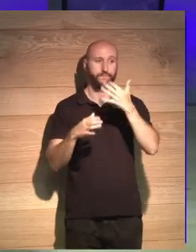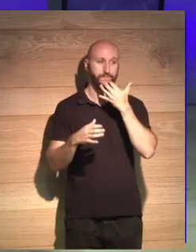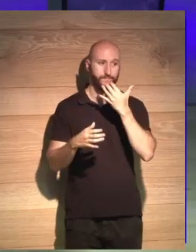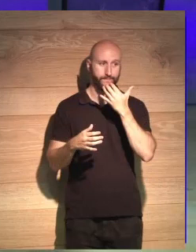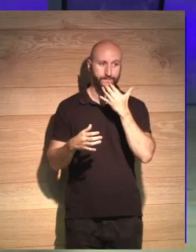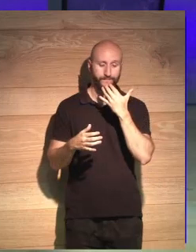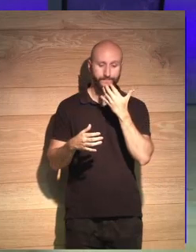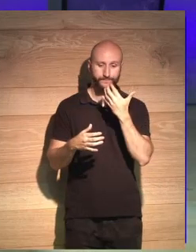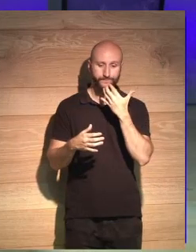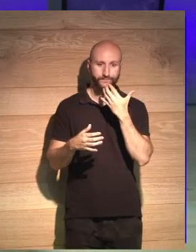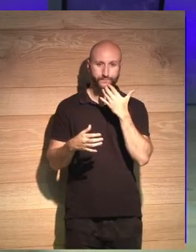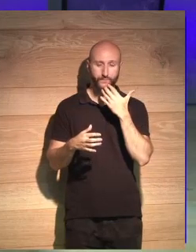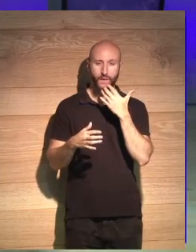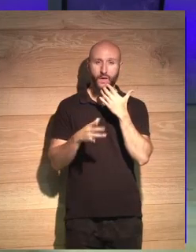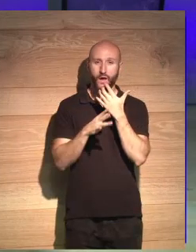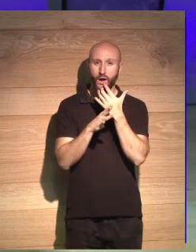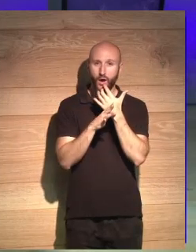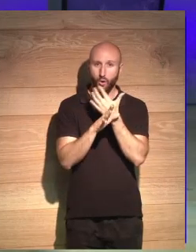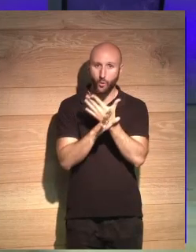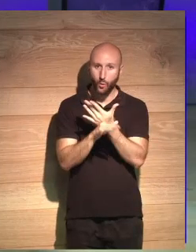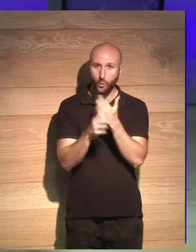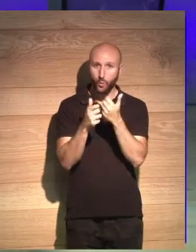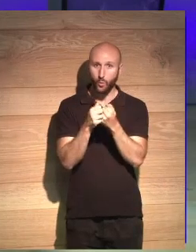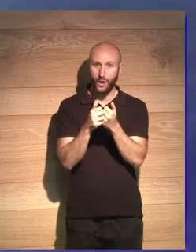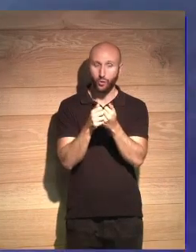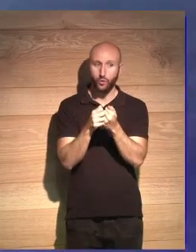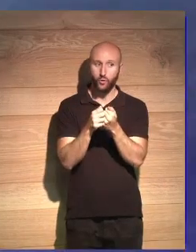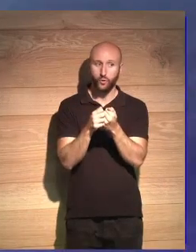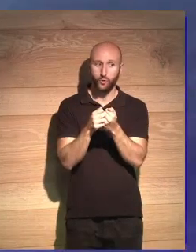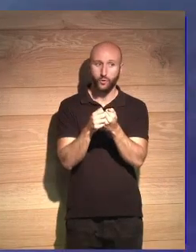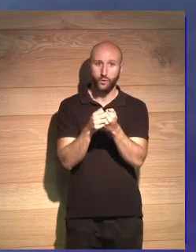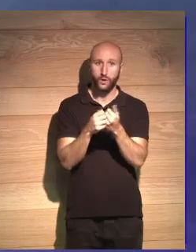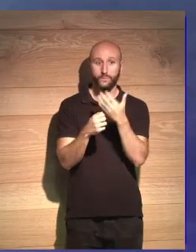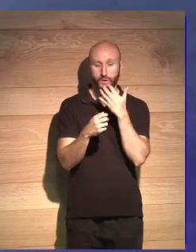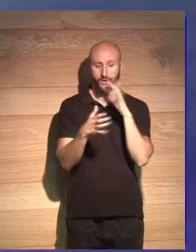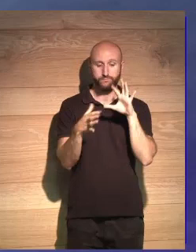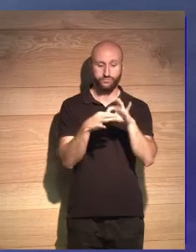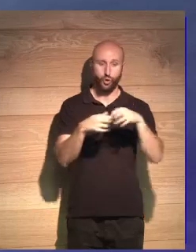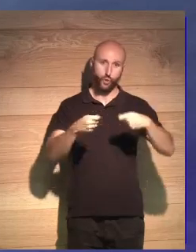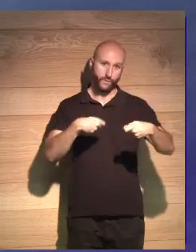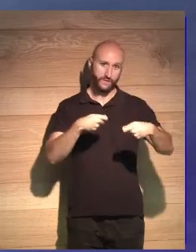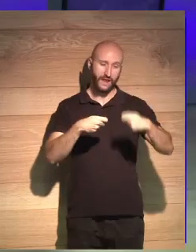this is related with the fact that if we introduce the element play,